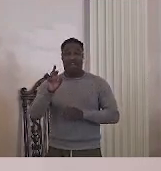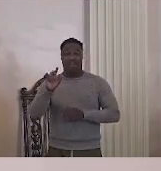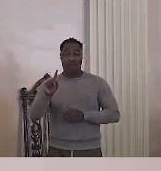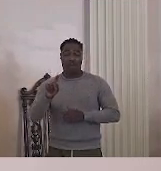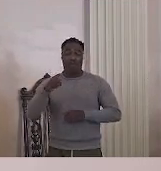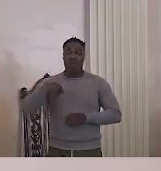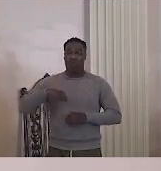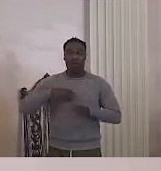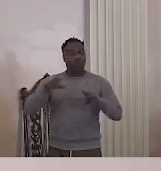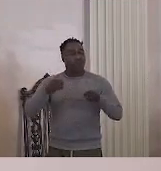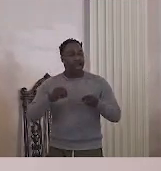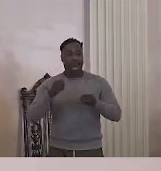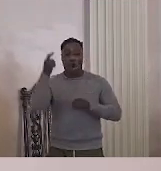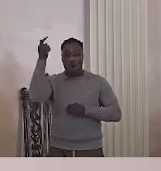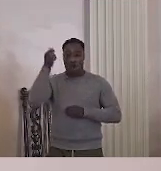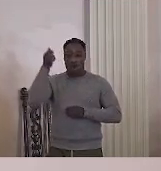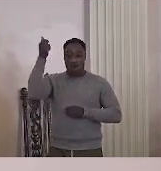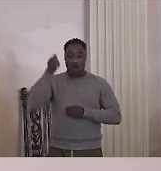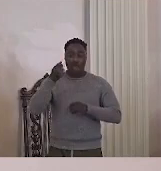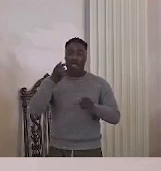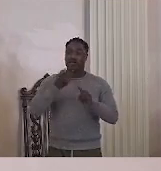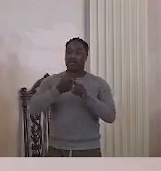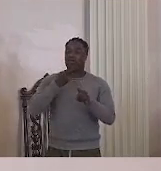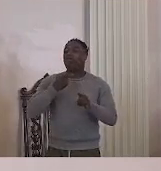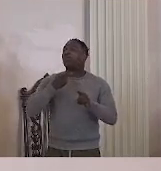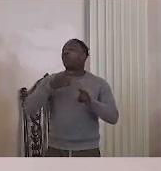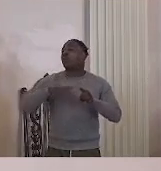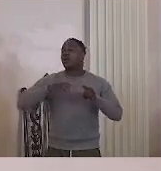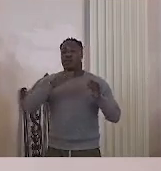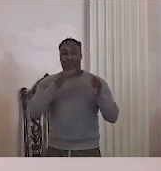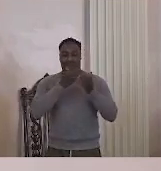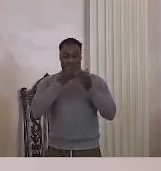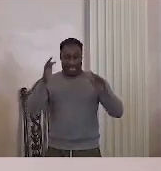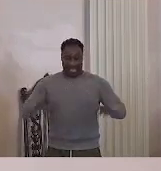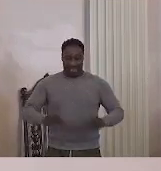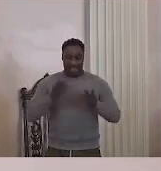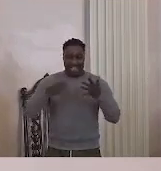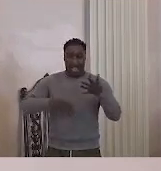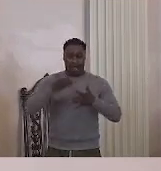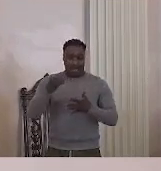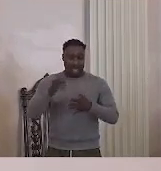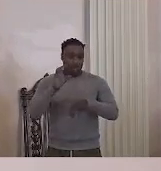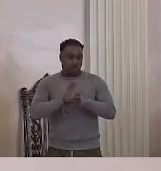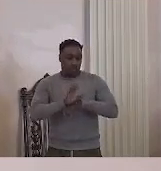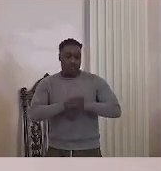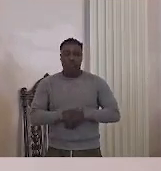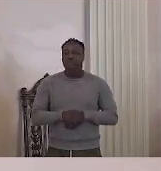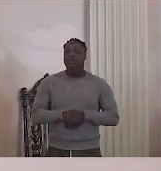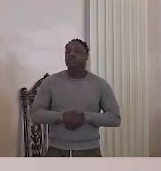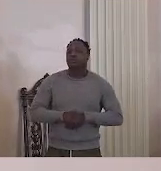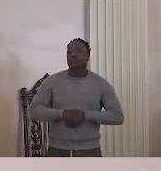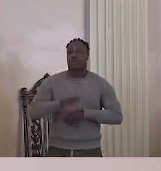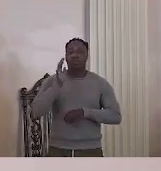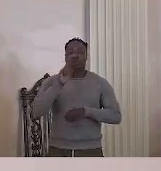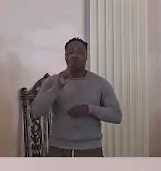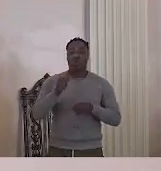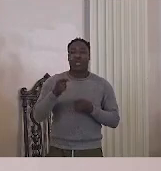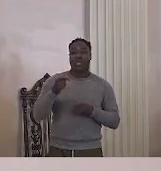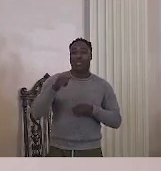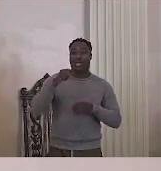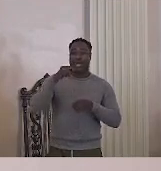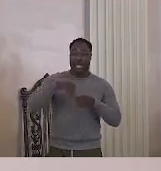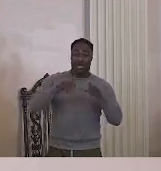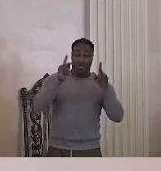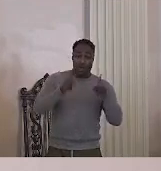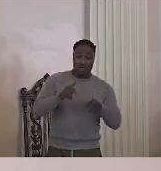justice organizing both within and beyond the congregation and in the community. The event will be hybrid, in person or online,